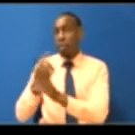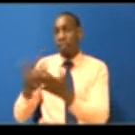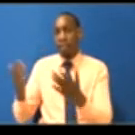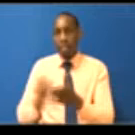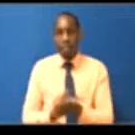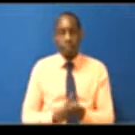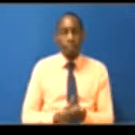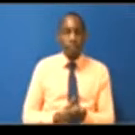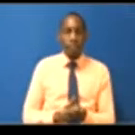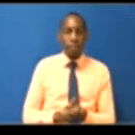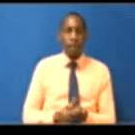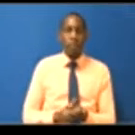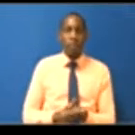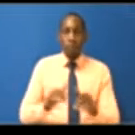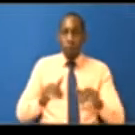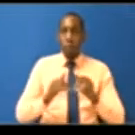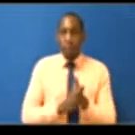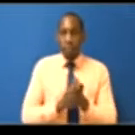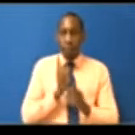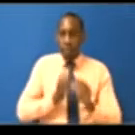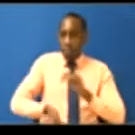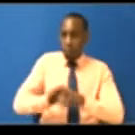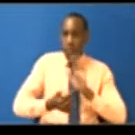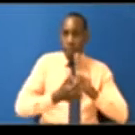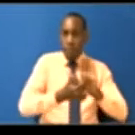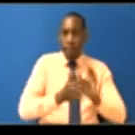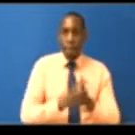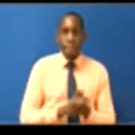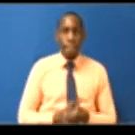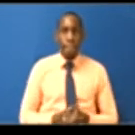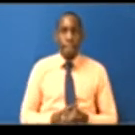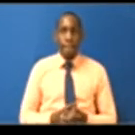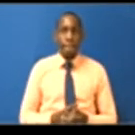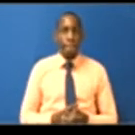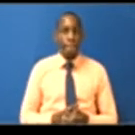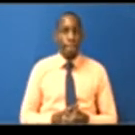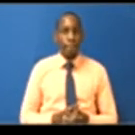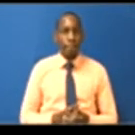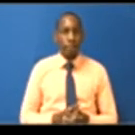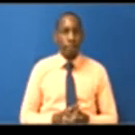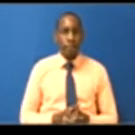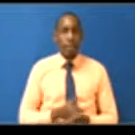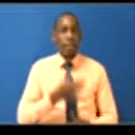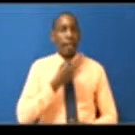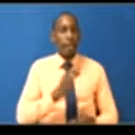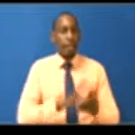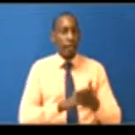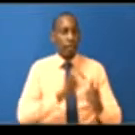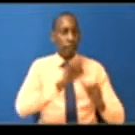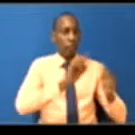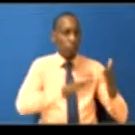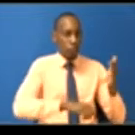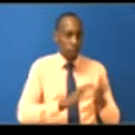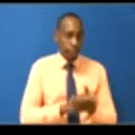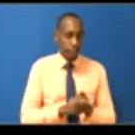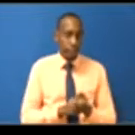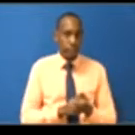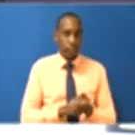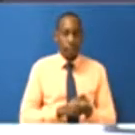finish my conversation in terms of but i'll ask you to be brief in this conversative in terms of what i like to also about